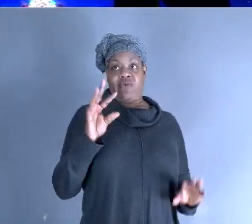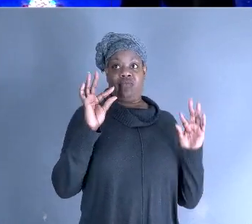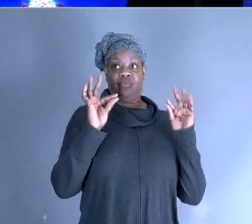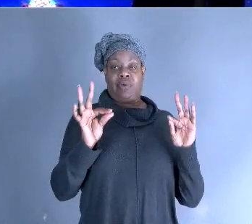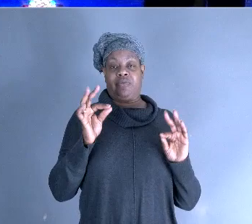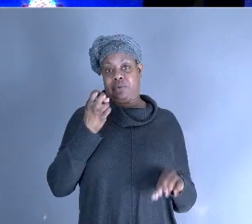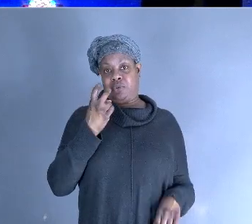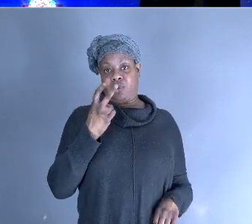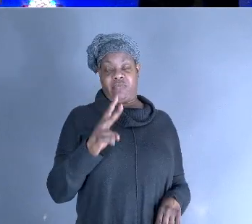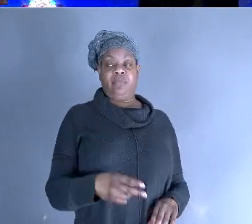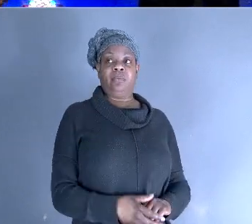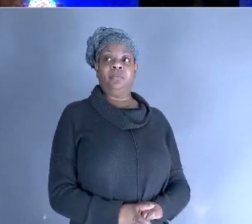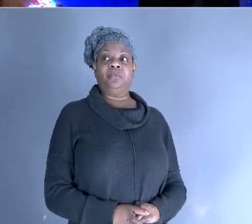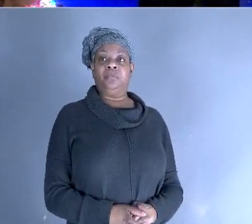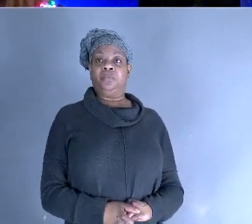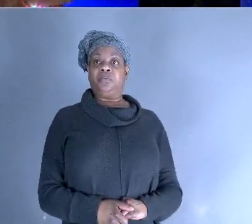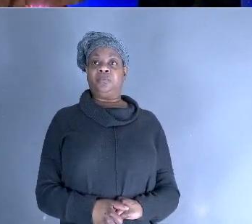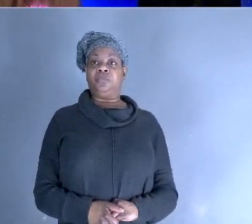say.